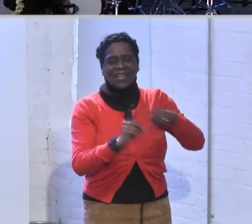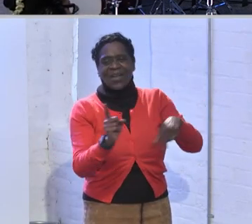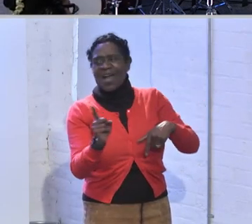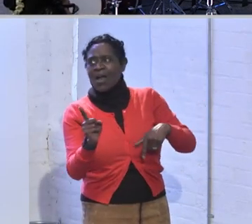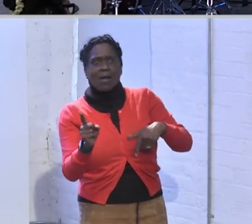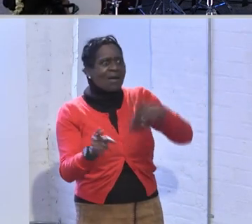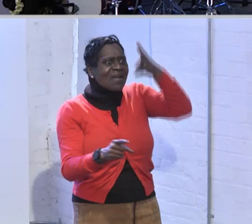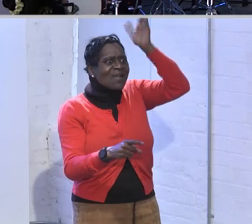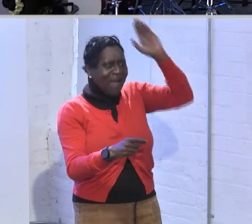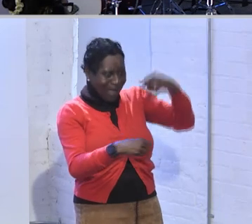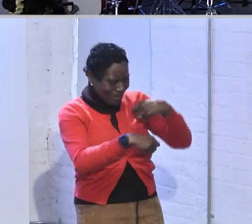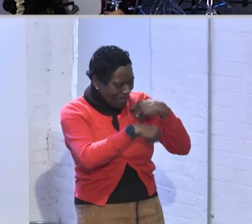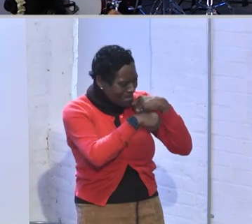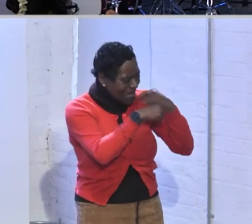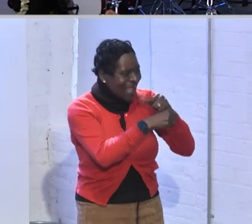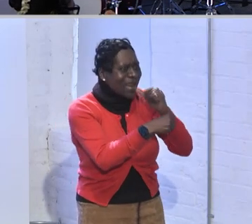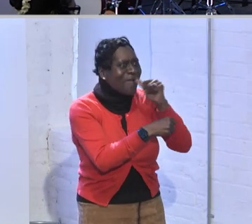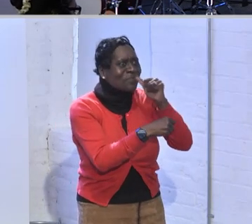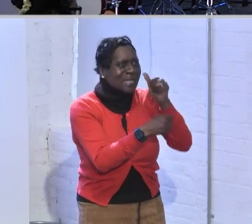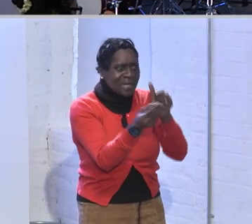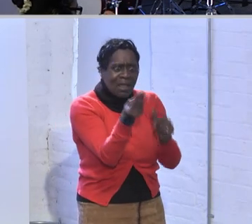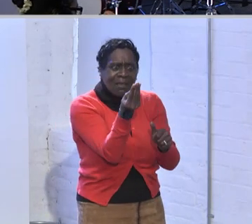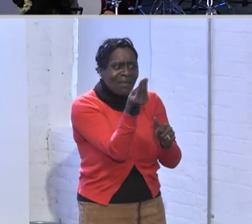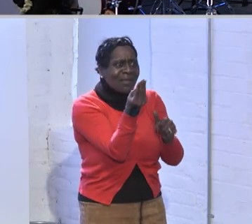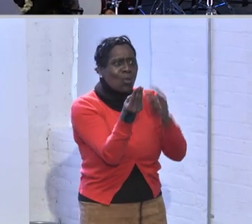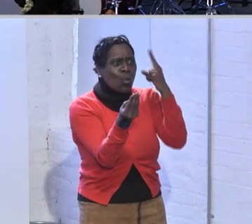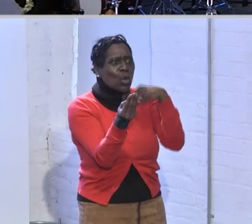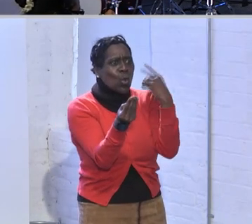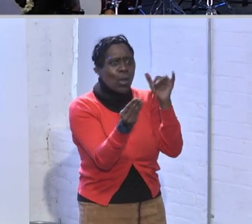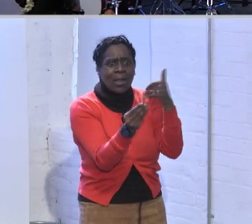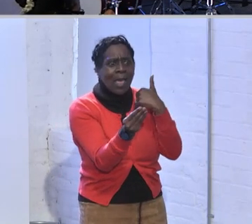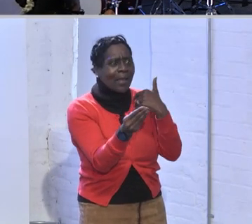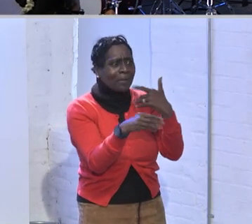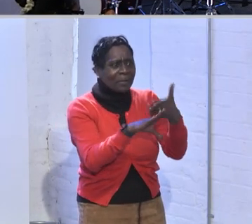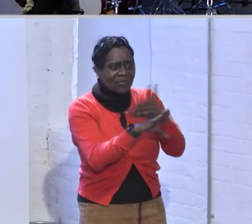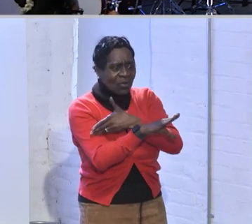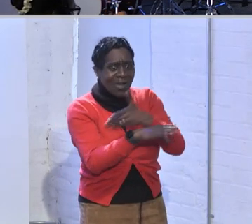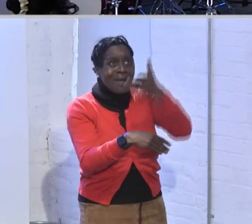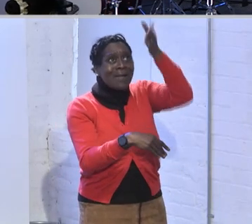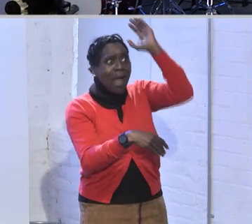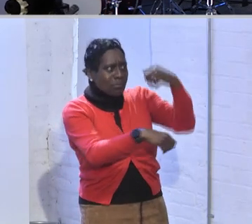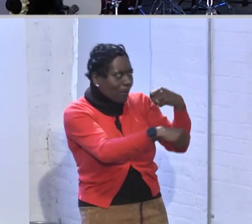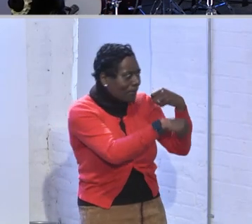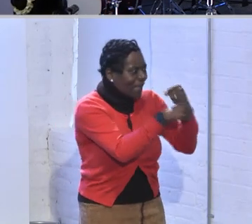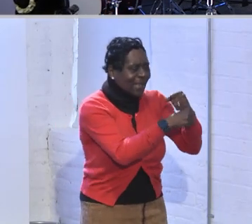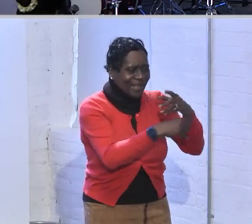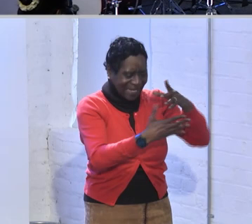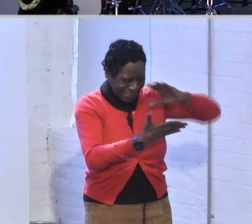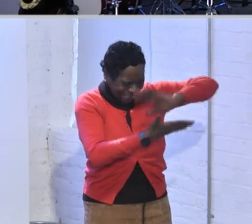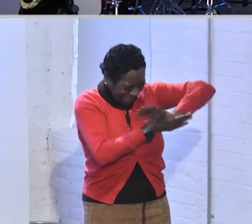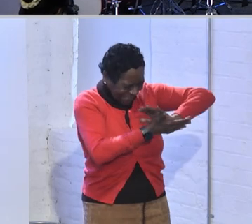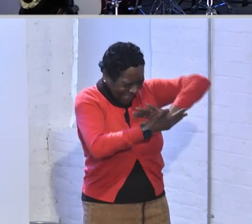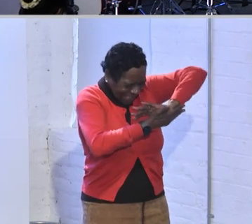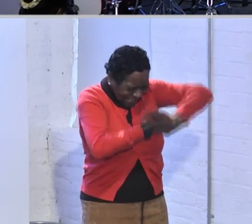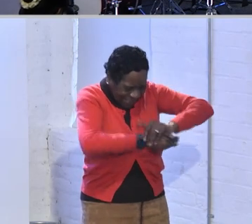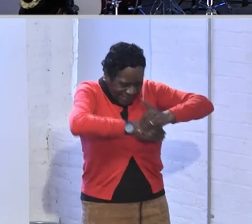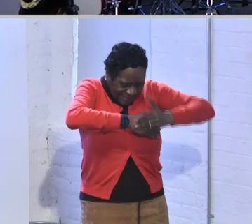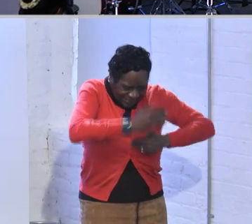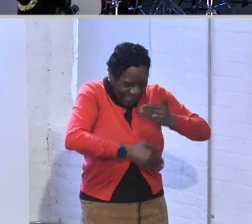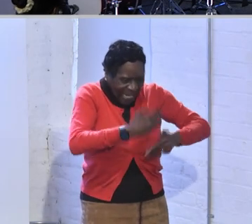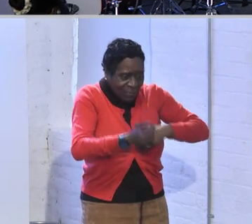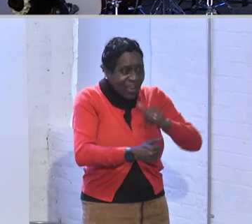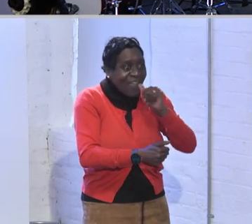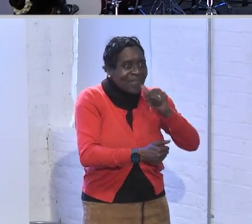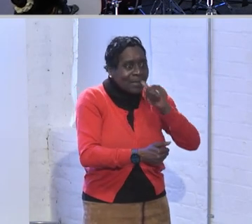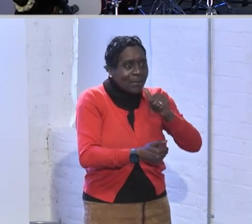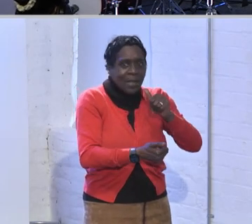man, God even created this peanut. Look what a peanut looks like. And it's unbelievable. God put it there and then they squish it and they process it and we get peanut